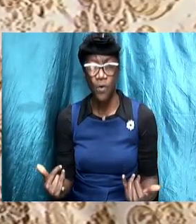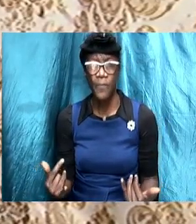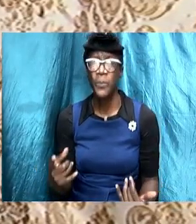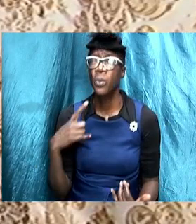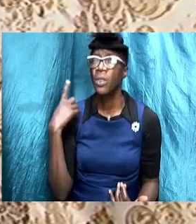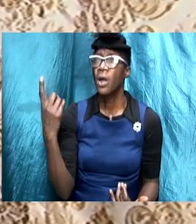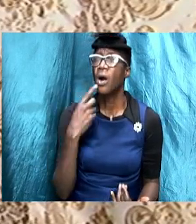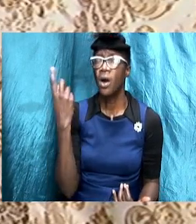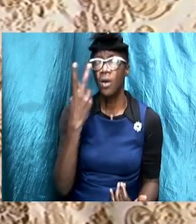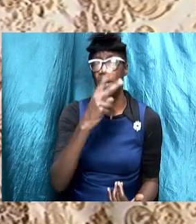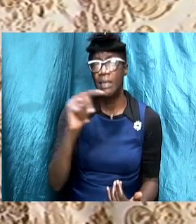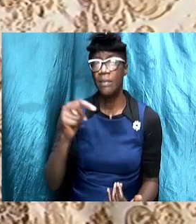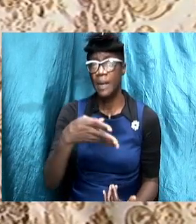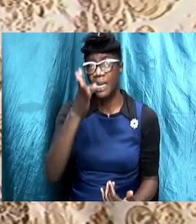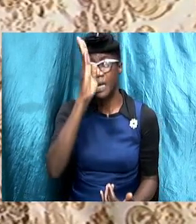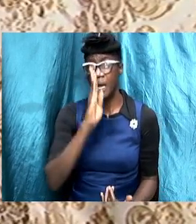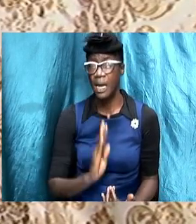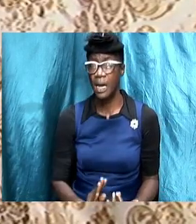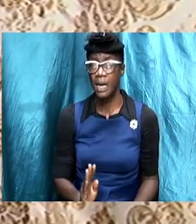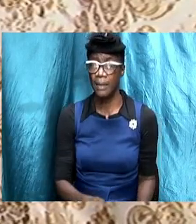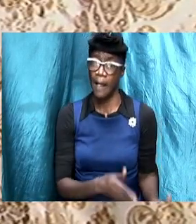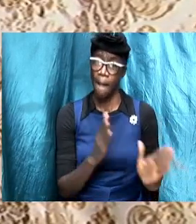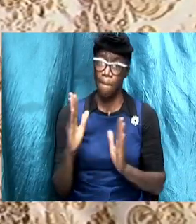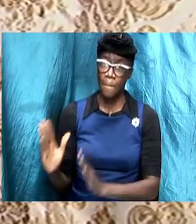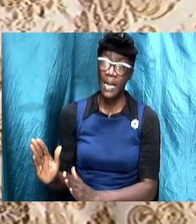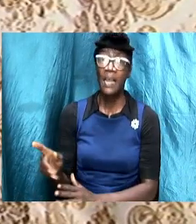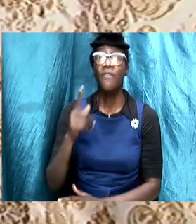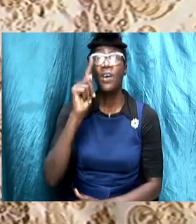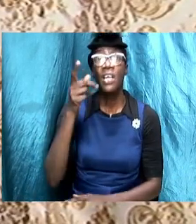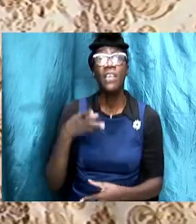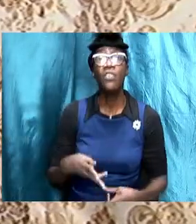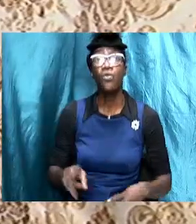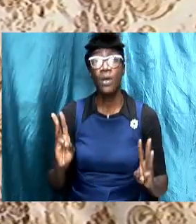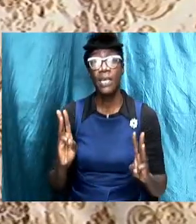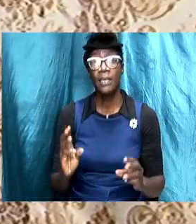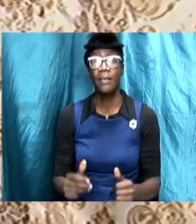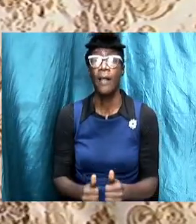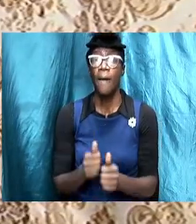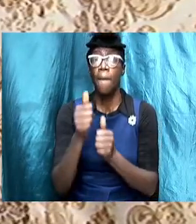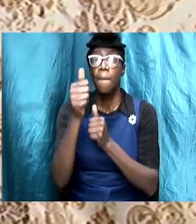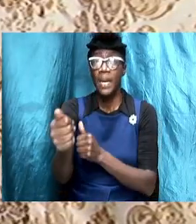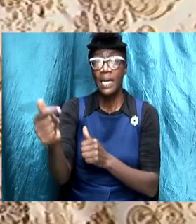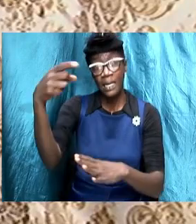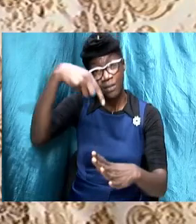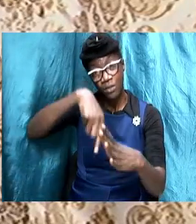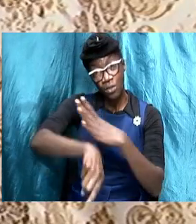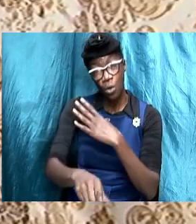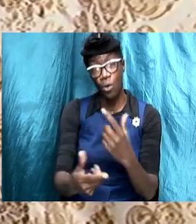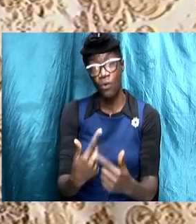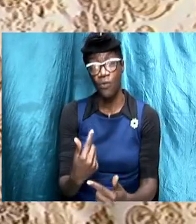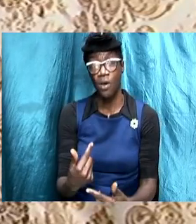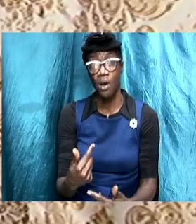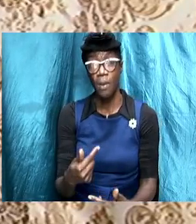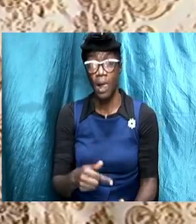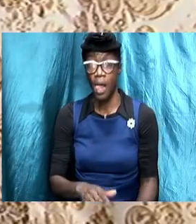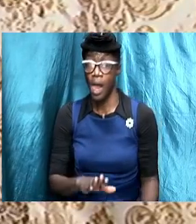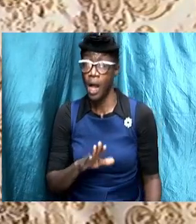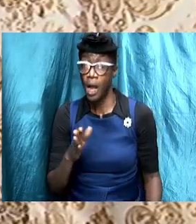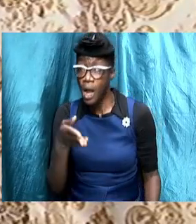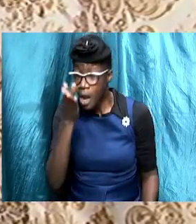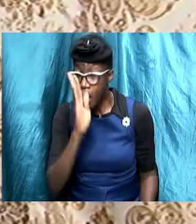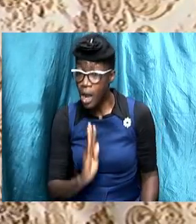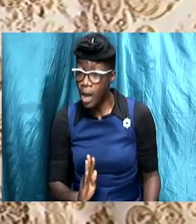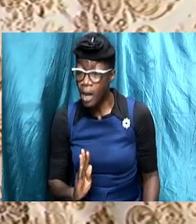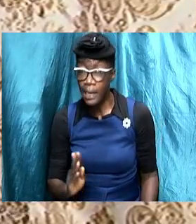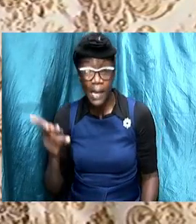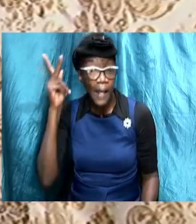been God's plan for his ways to be passed down from godly parents to children. Amen. As